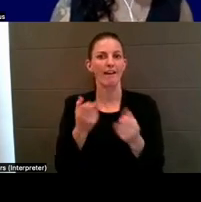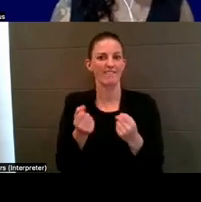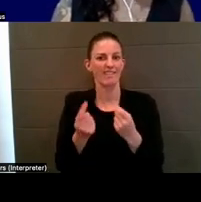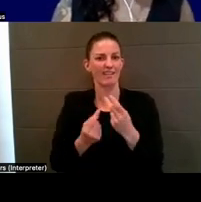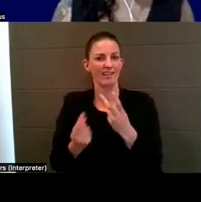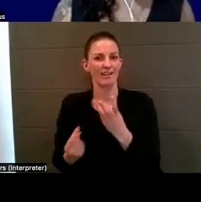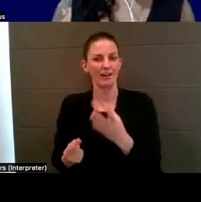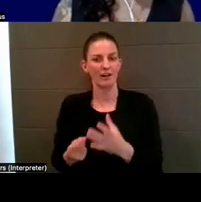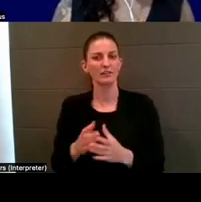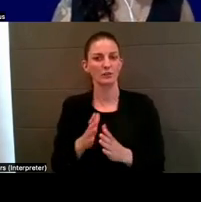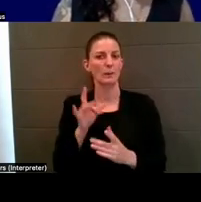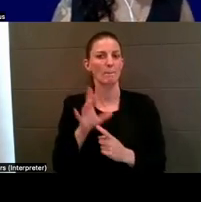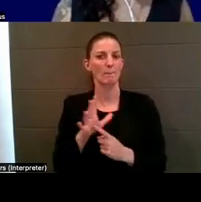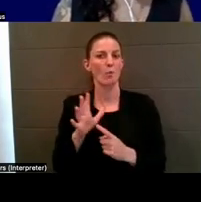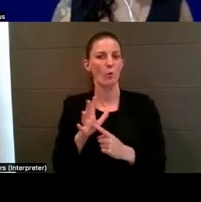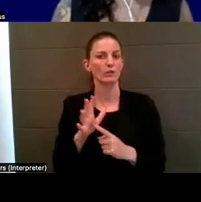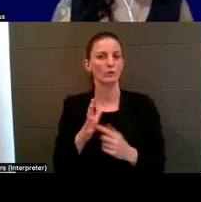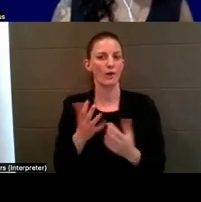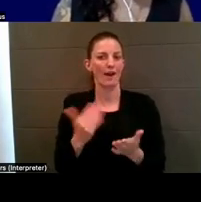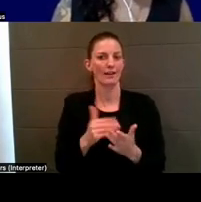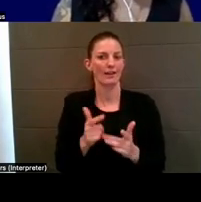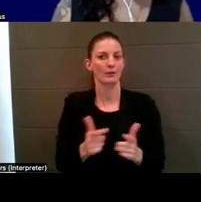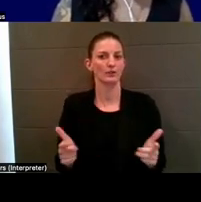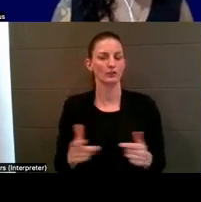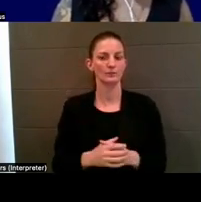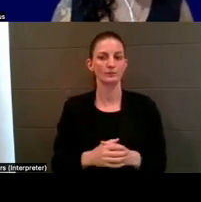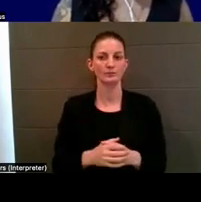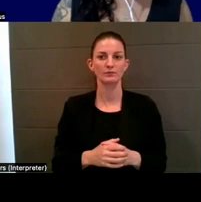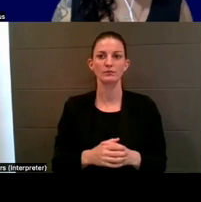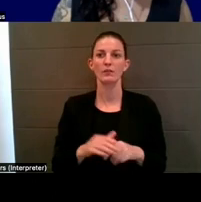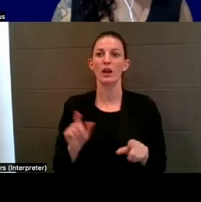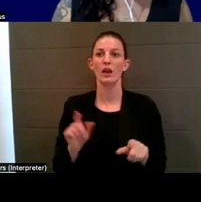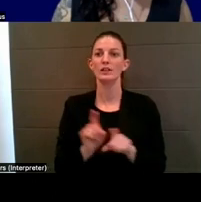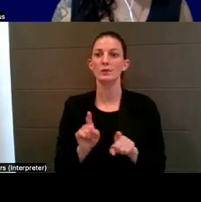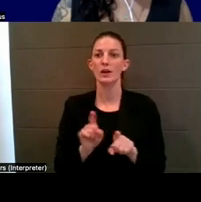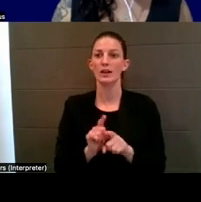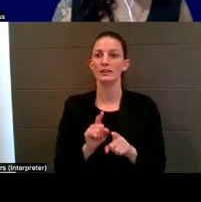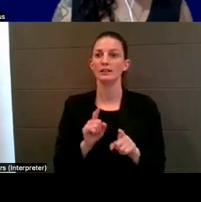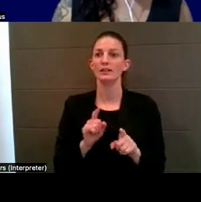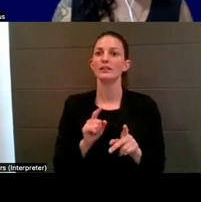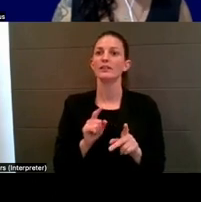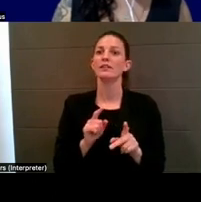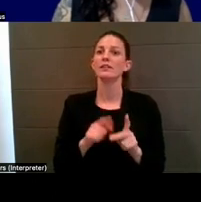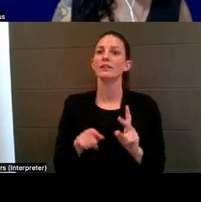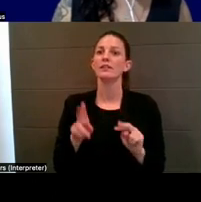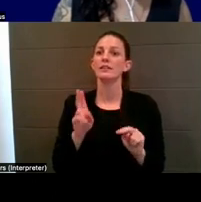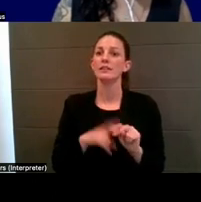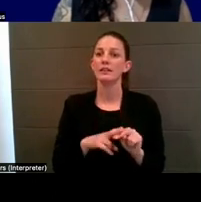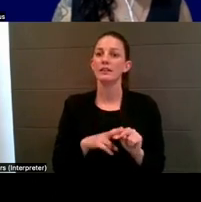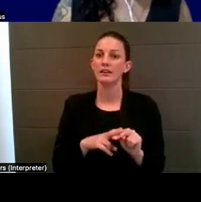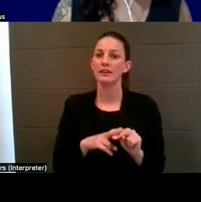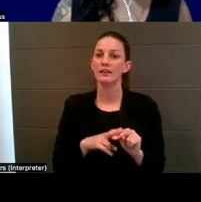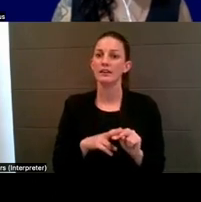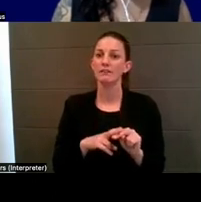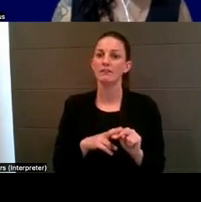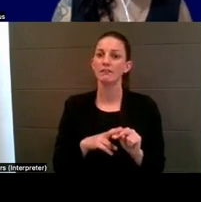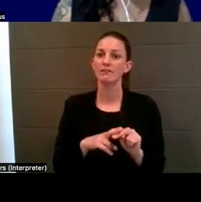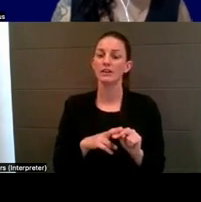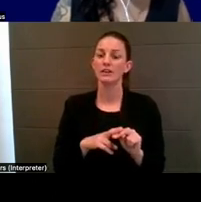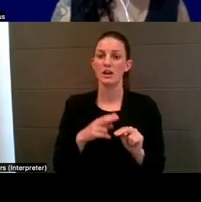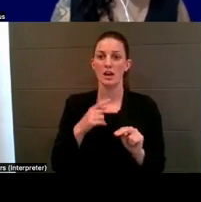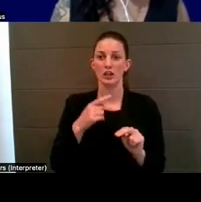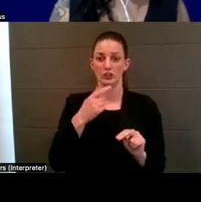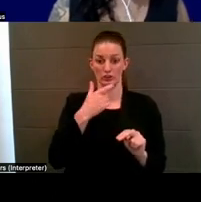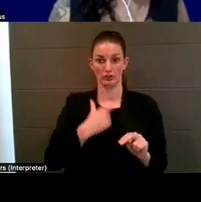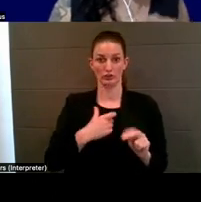An important note when using visual aids, that eyes resting on the target or moving towards a target doesn't necessarily mean the object or the detail is seen or